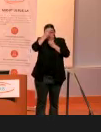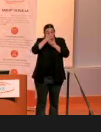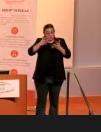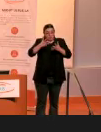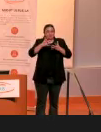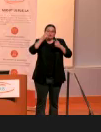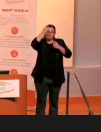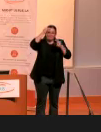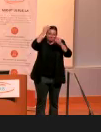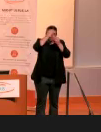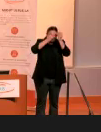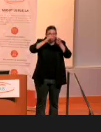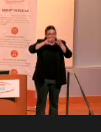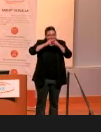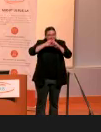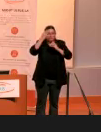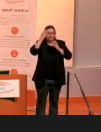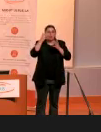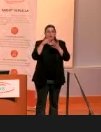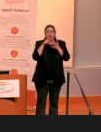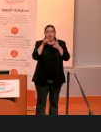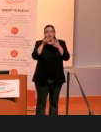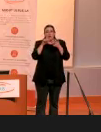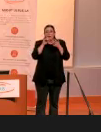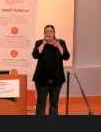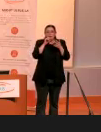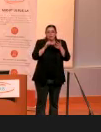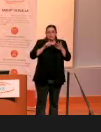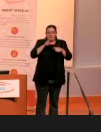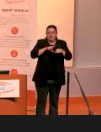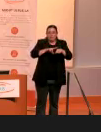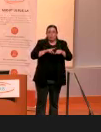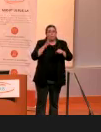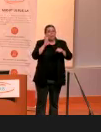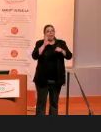SID rates and CRPs are rarely abnormal, and they do not improve with